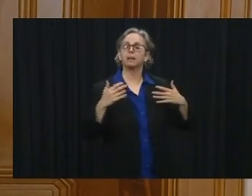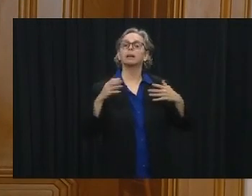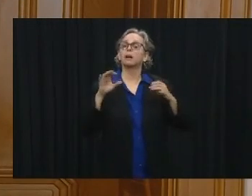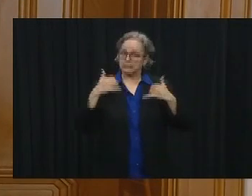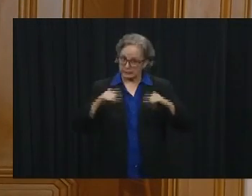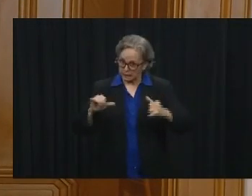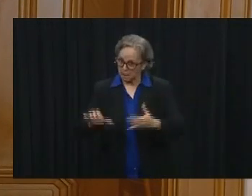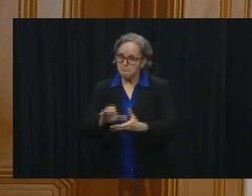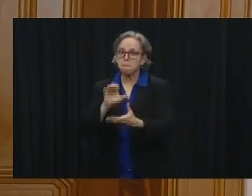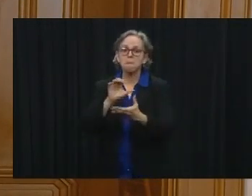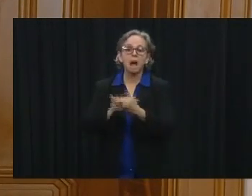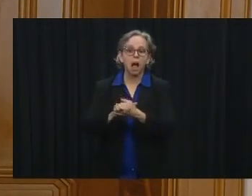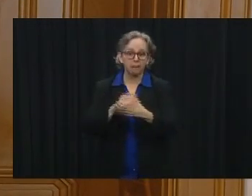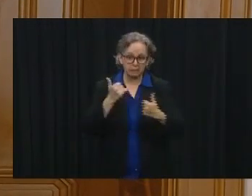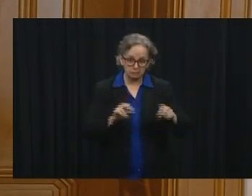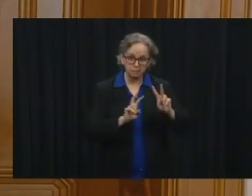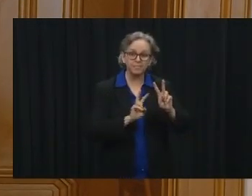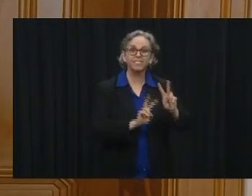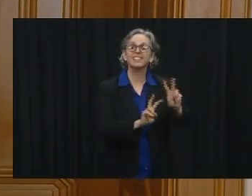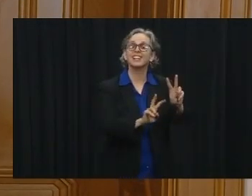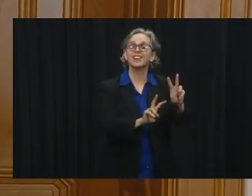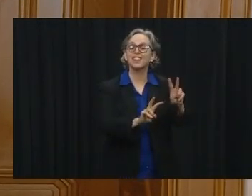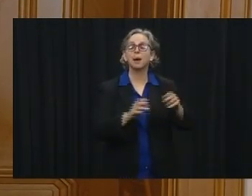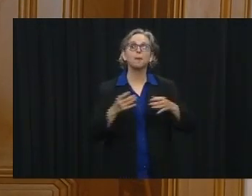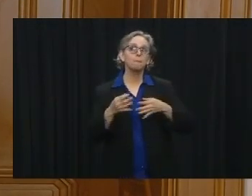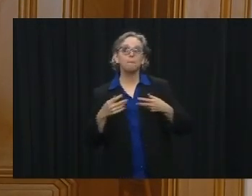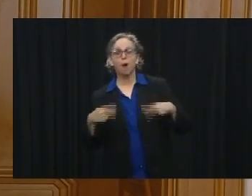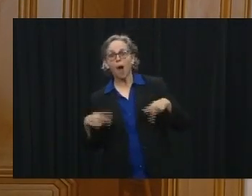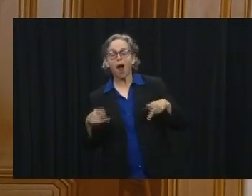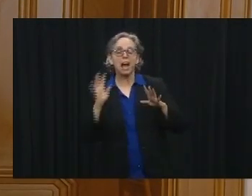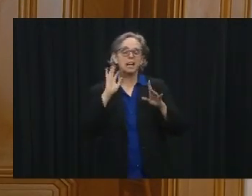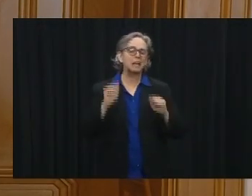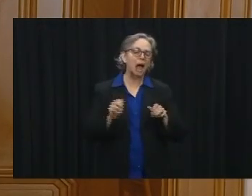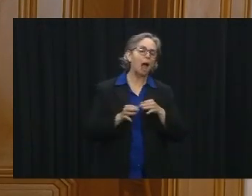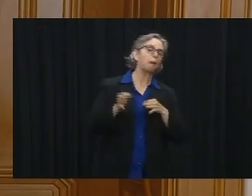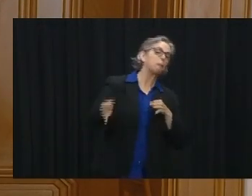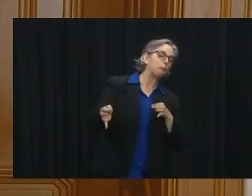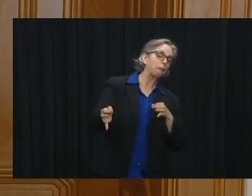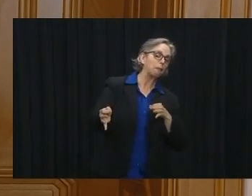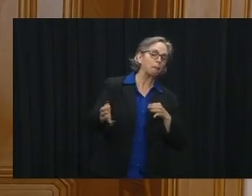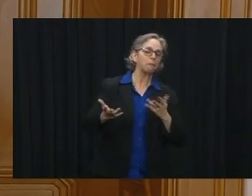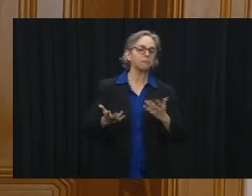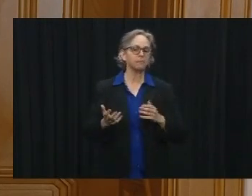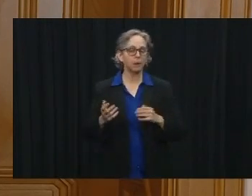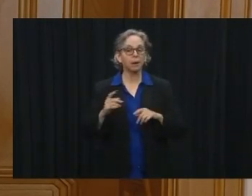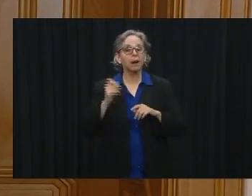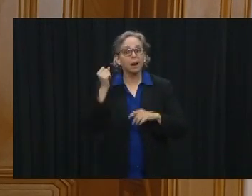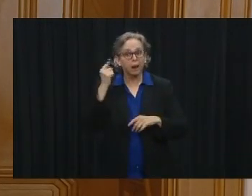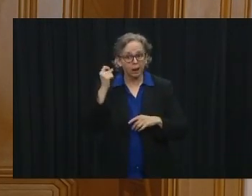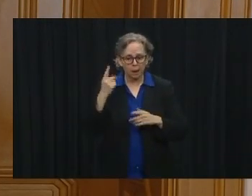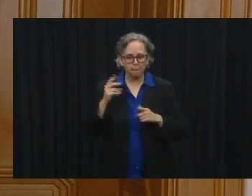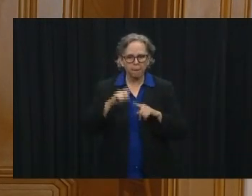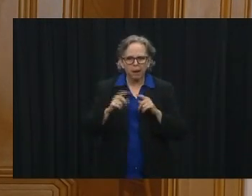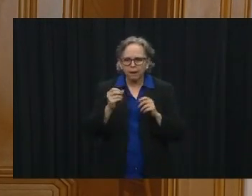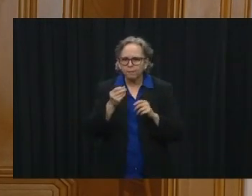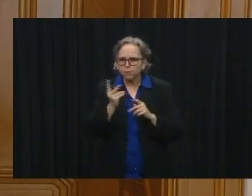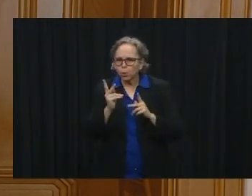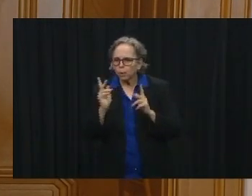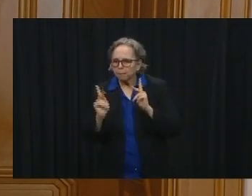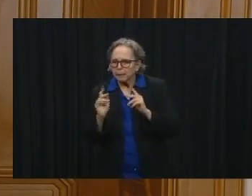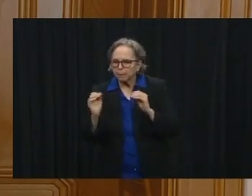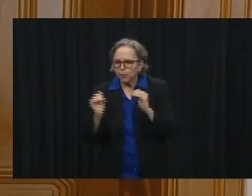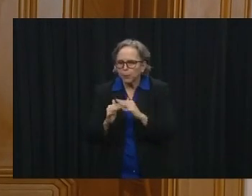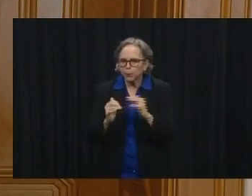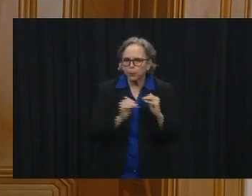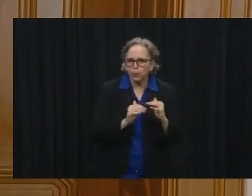but the big party, they're going to postpone that until after this is over. Again, something to look forward